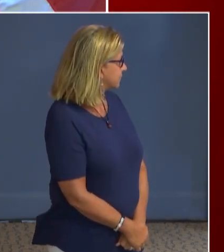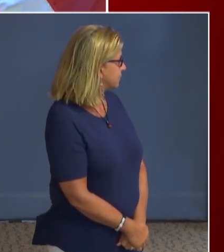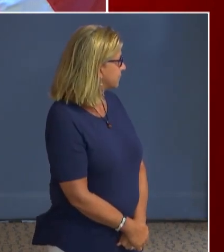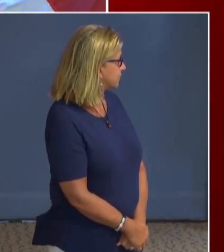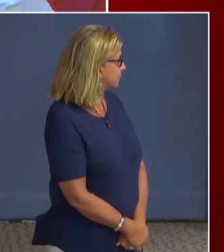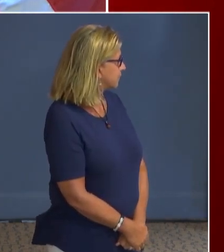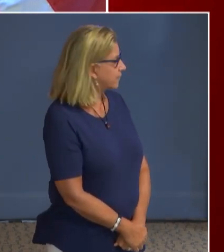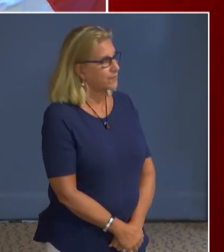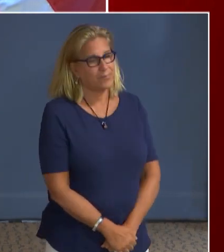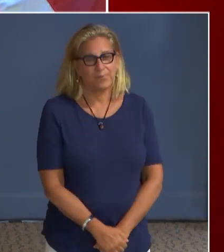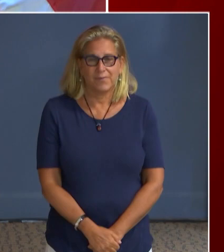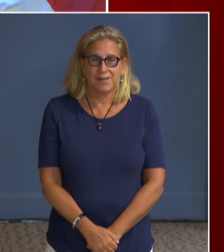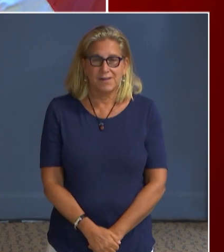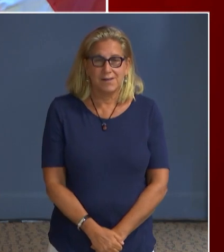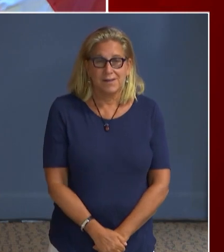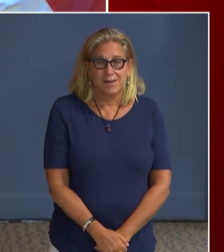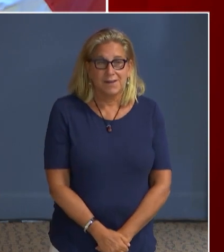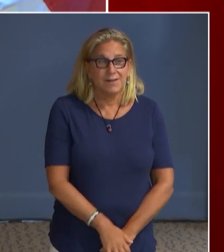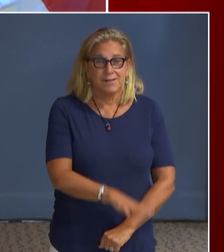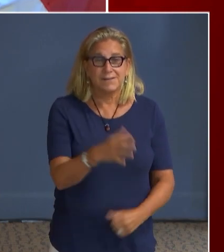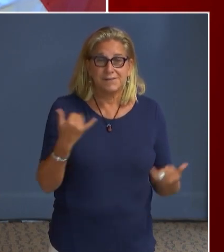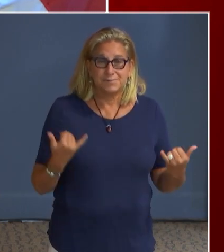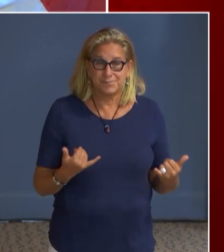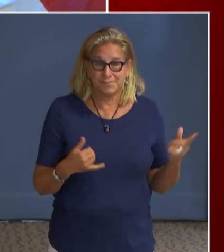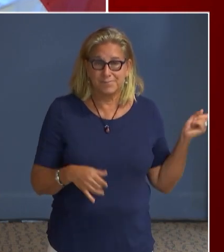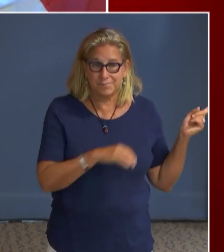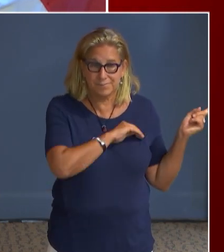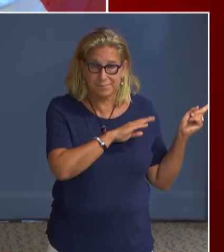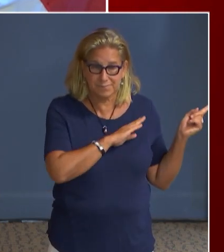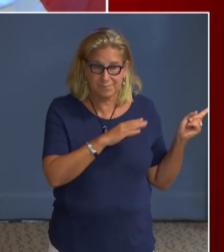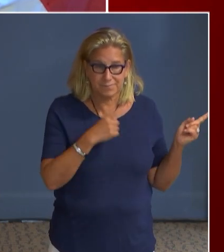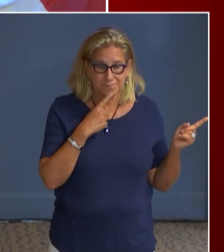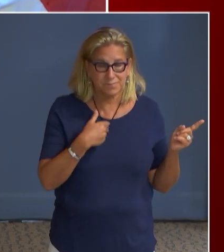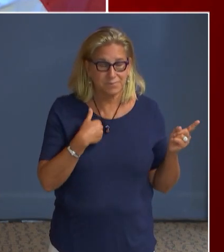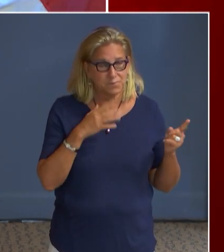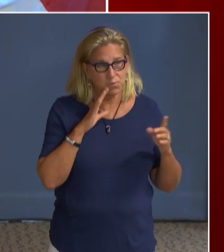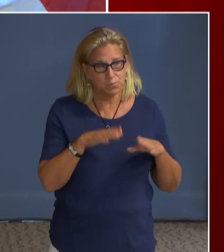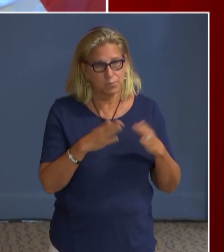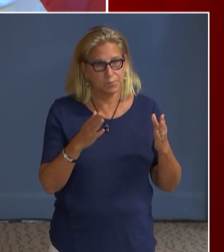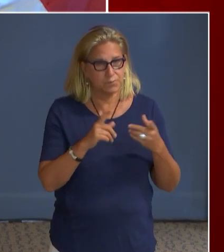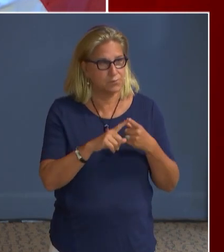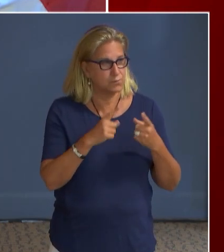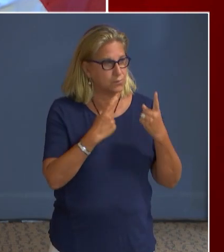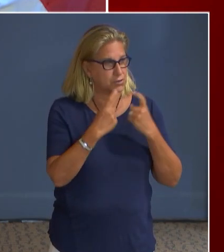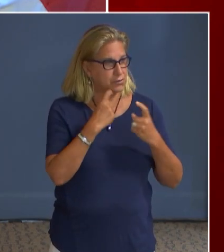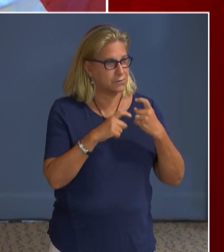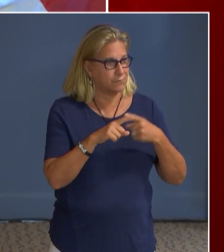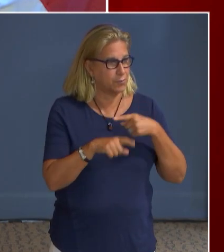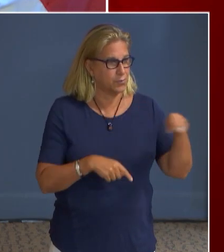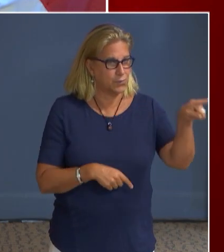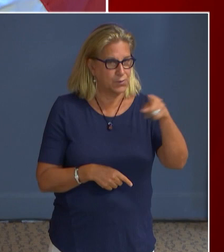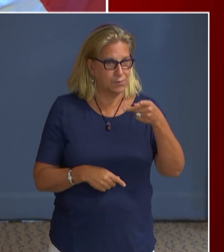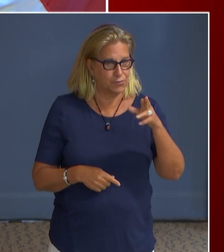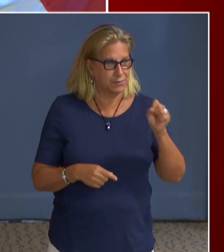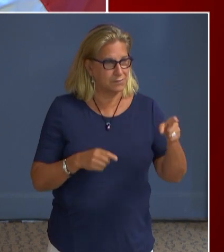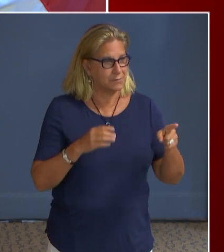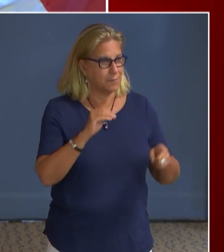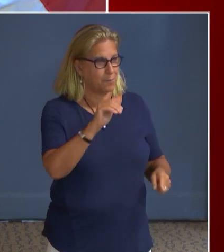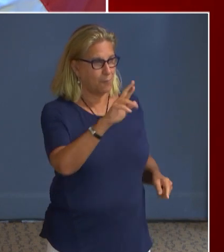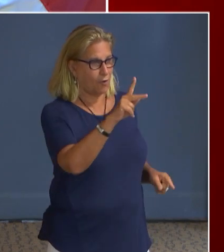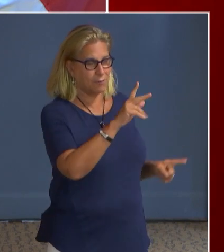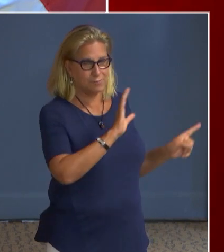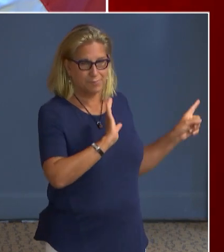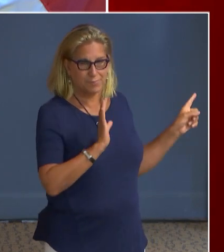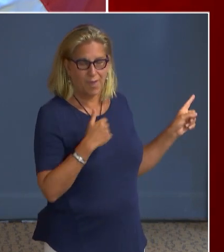Okay, so we'll take a few press questions, and then I'm going to sign the legislation. Any questions? Yes, Mark. Is